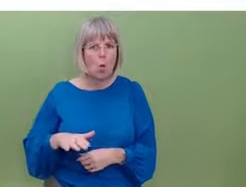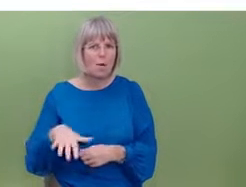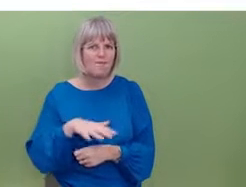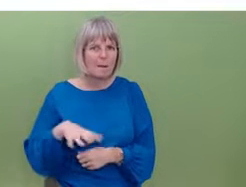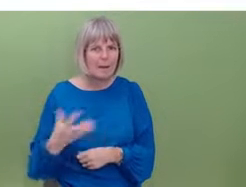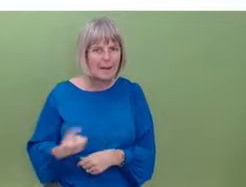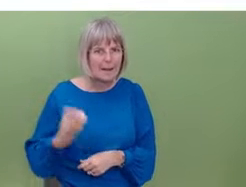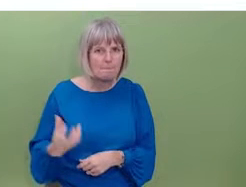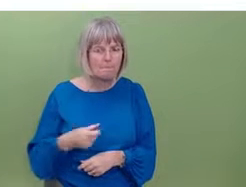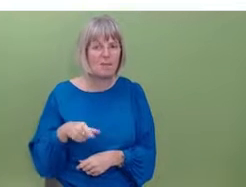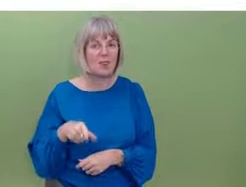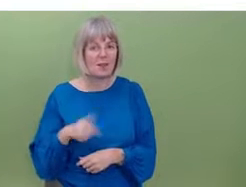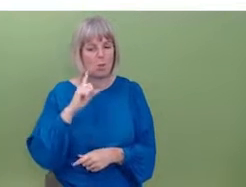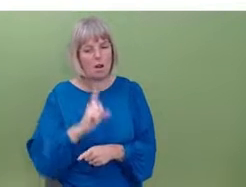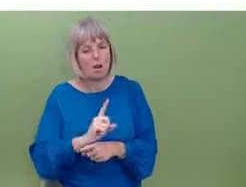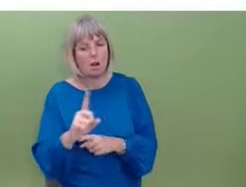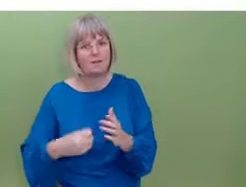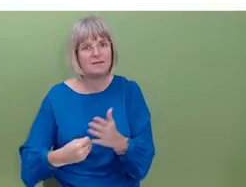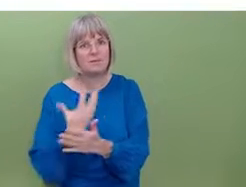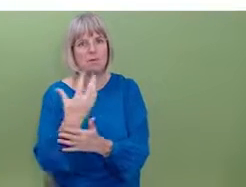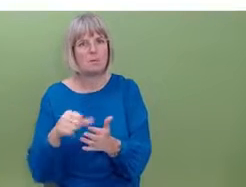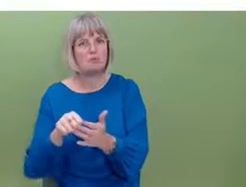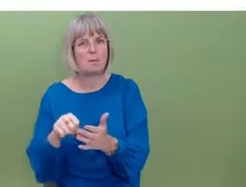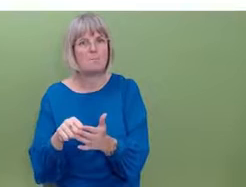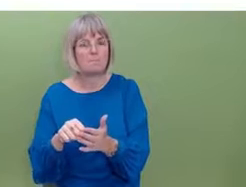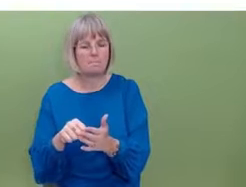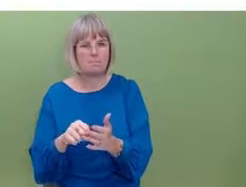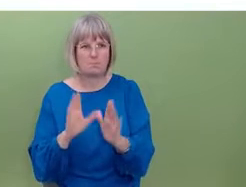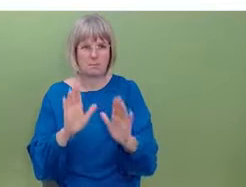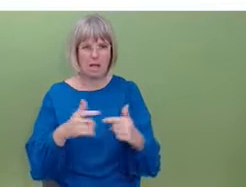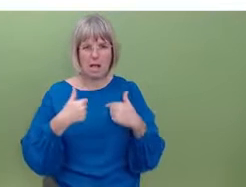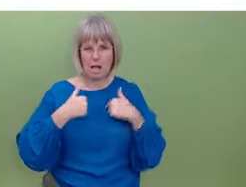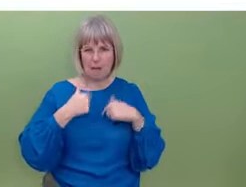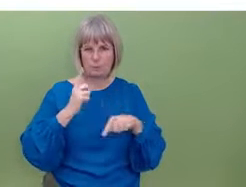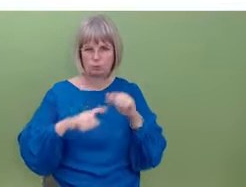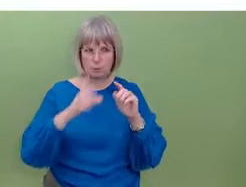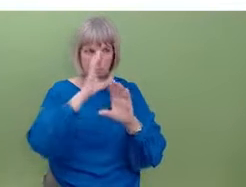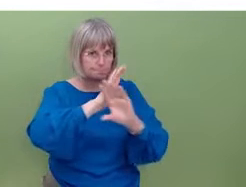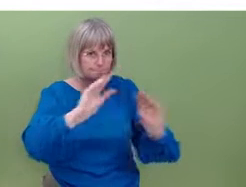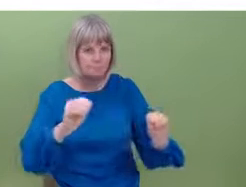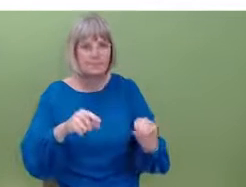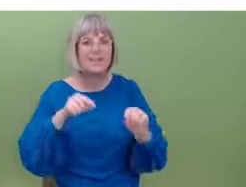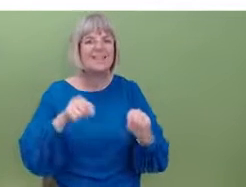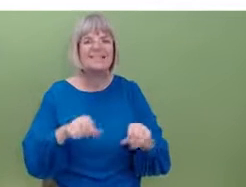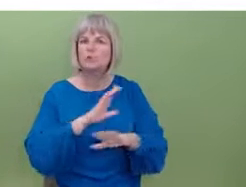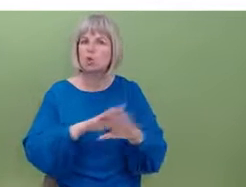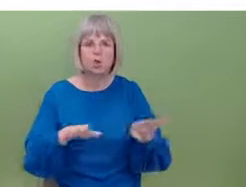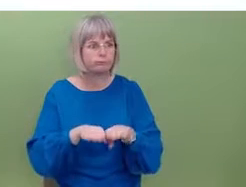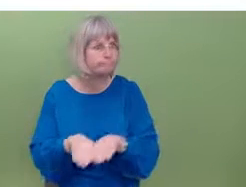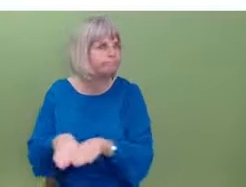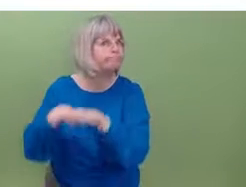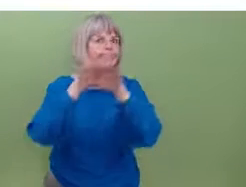these problems. The point I'm trying to make here is that it's not uniform.